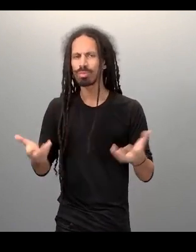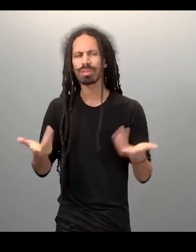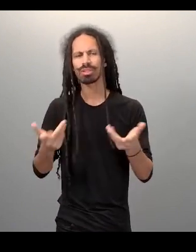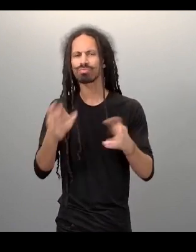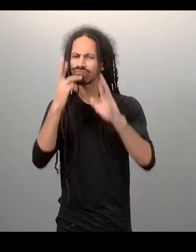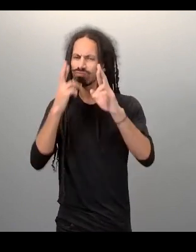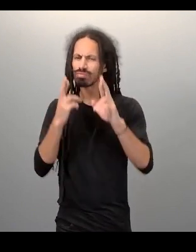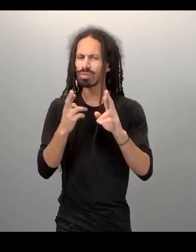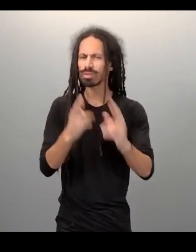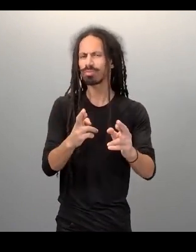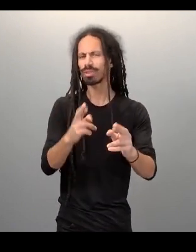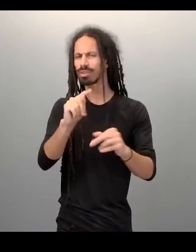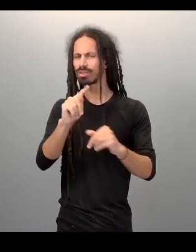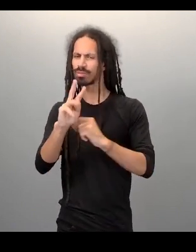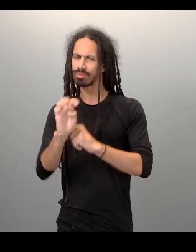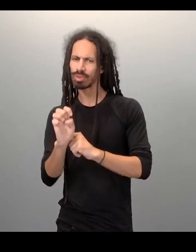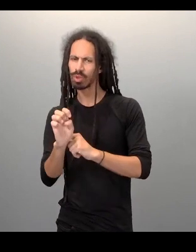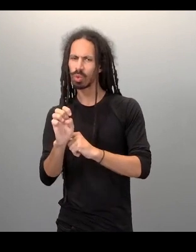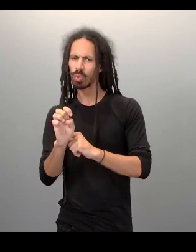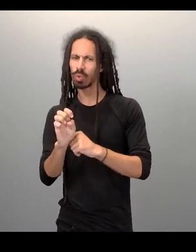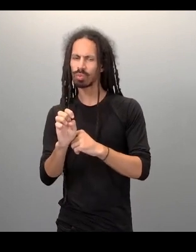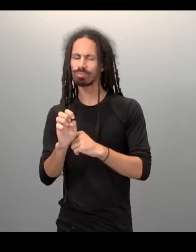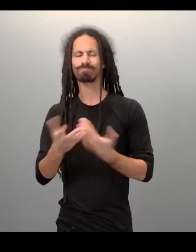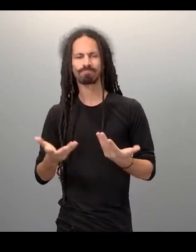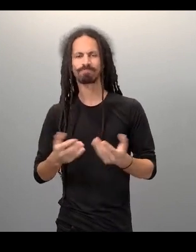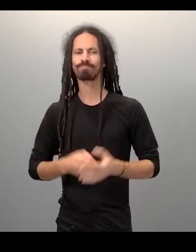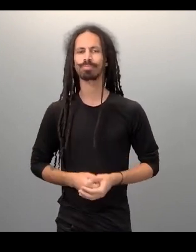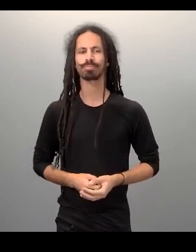respectful tone as we would like.